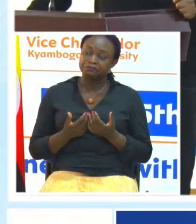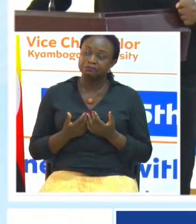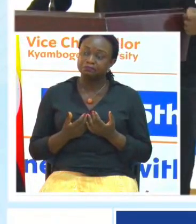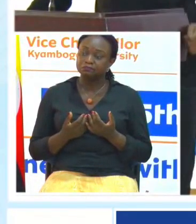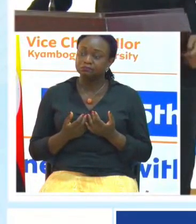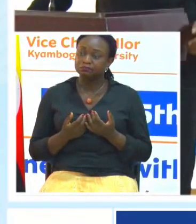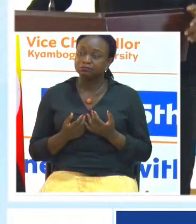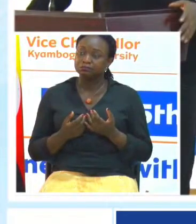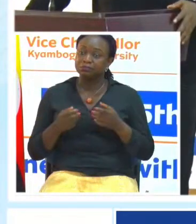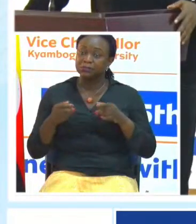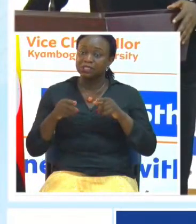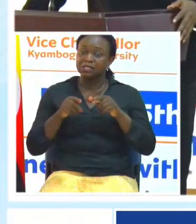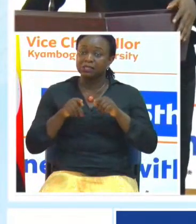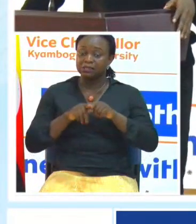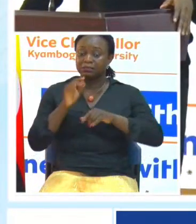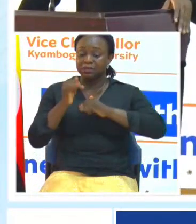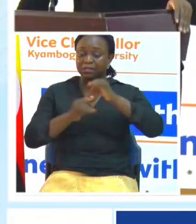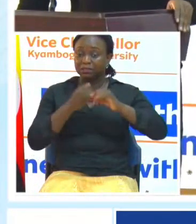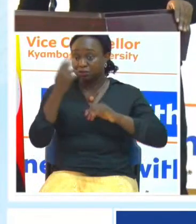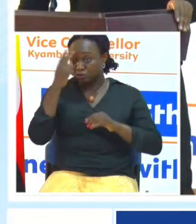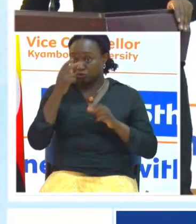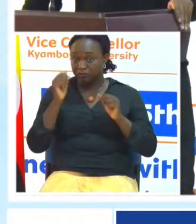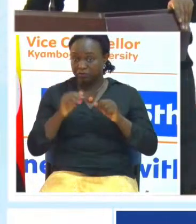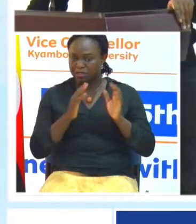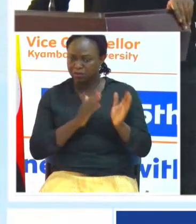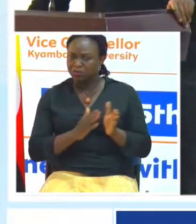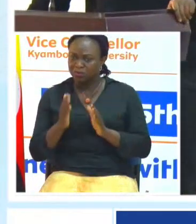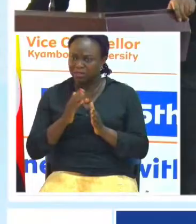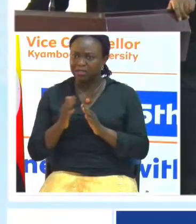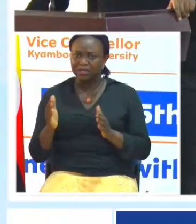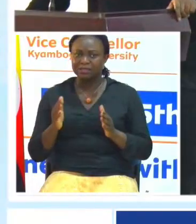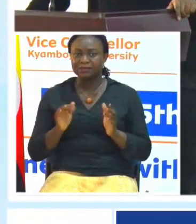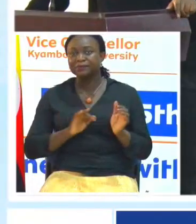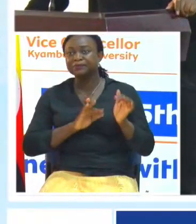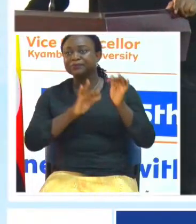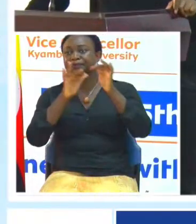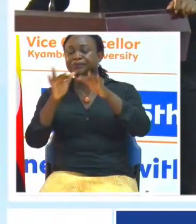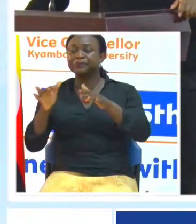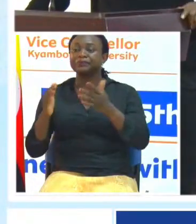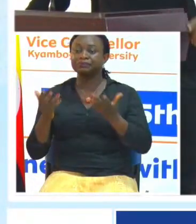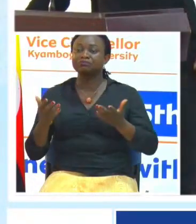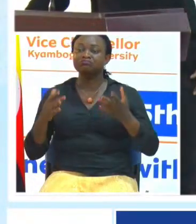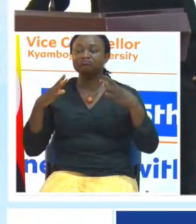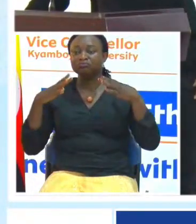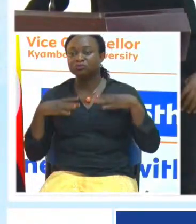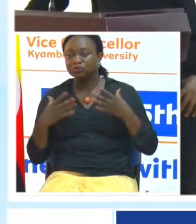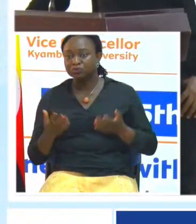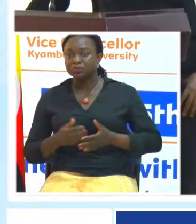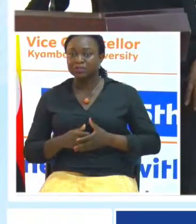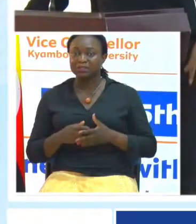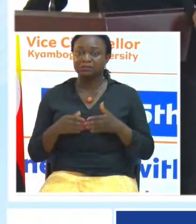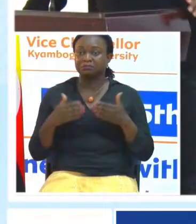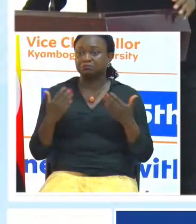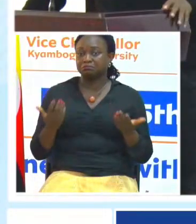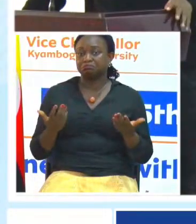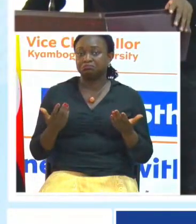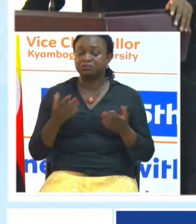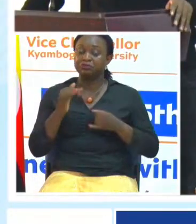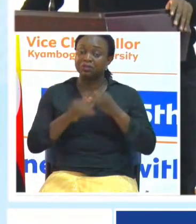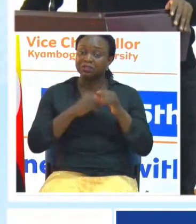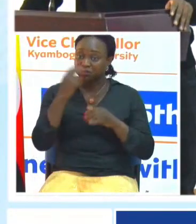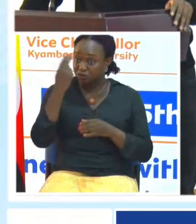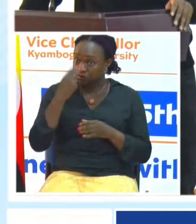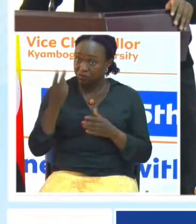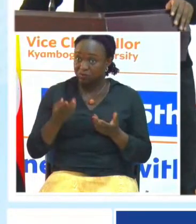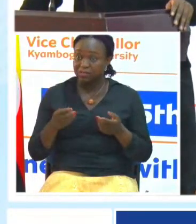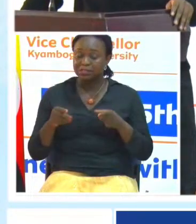we can also organize a yearly retreat for international students and also give leadership. And one request